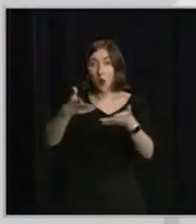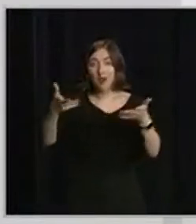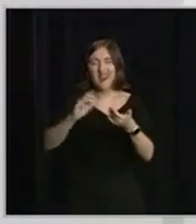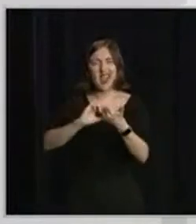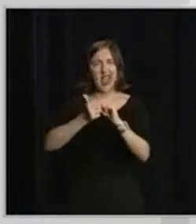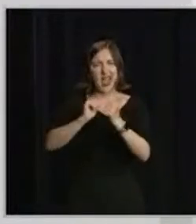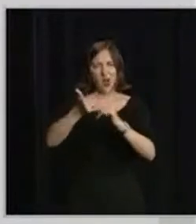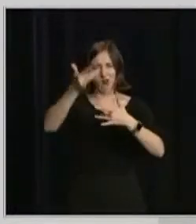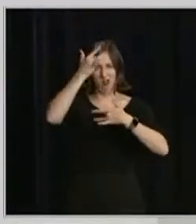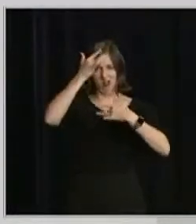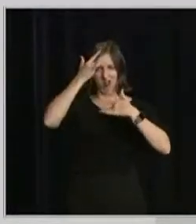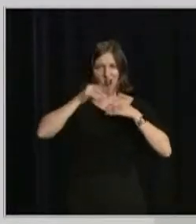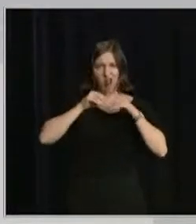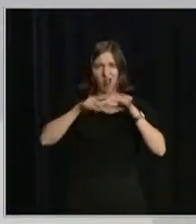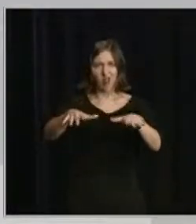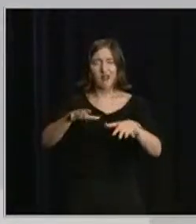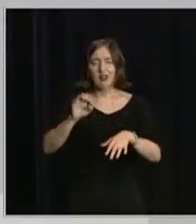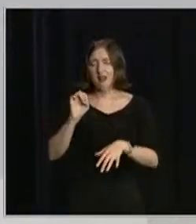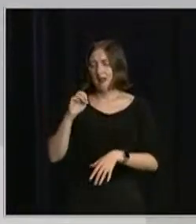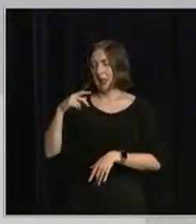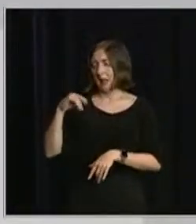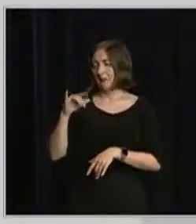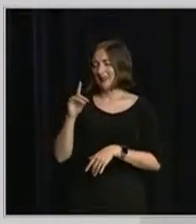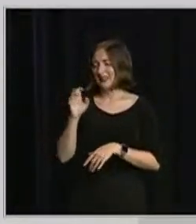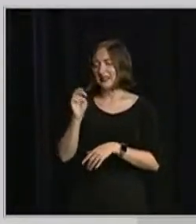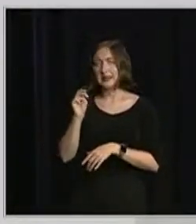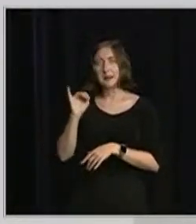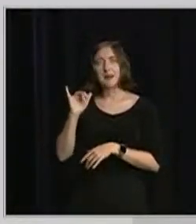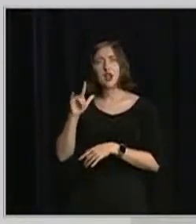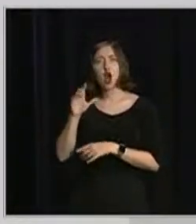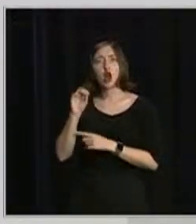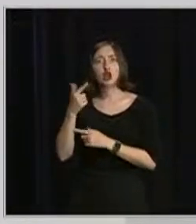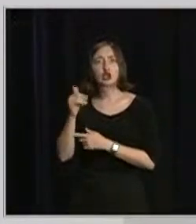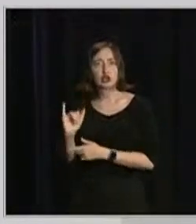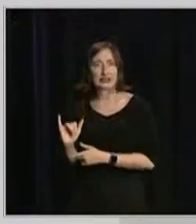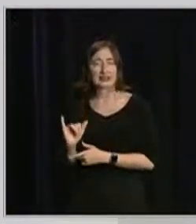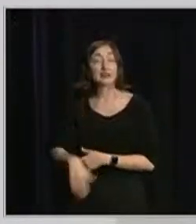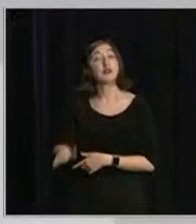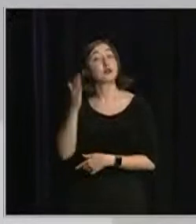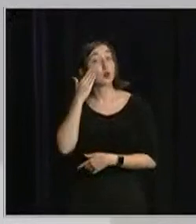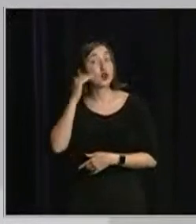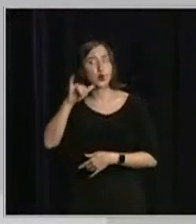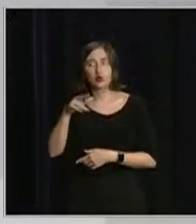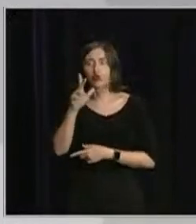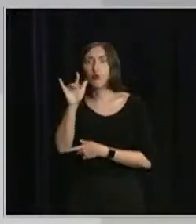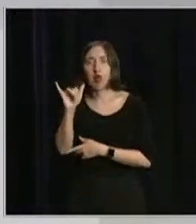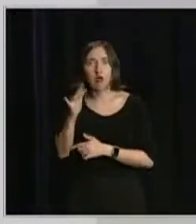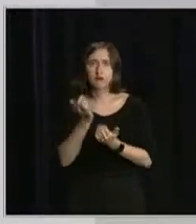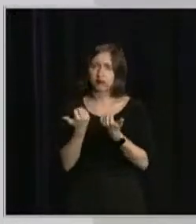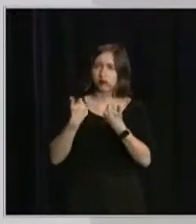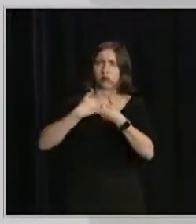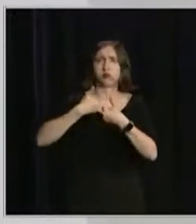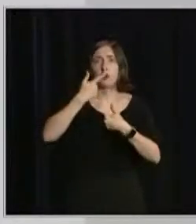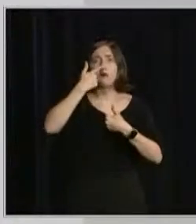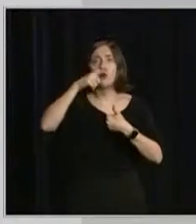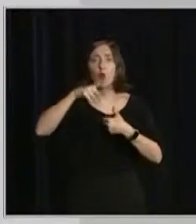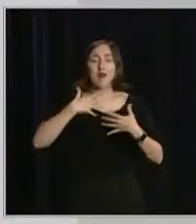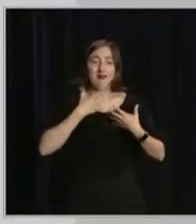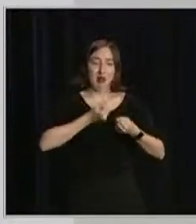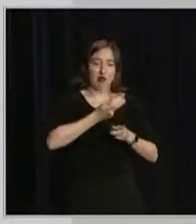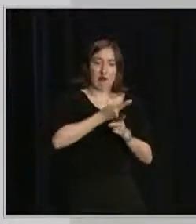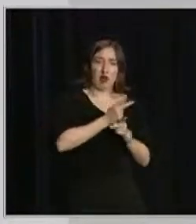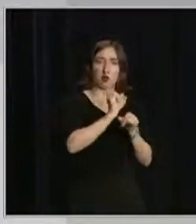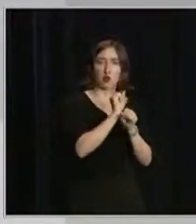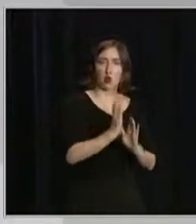covid19.sanantonio.gov website. We know that July has been a challenging month for our community, especially for our frontline workers, frontline healthcare